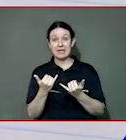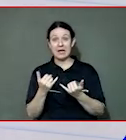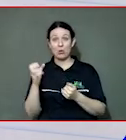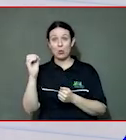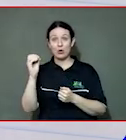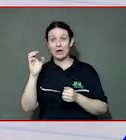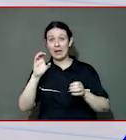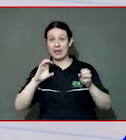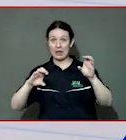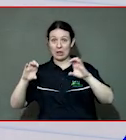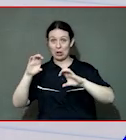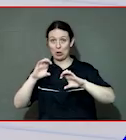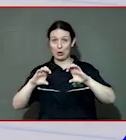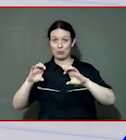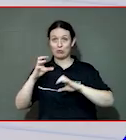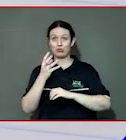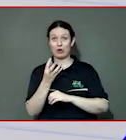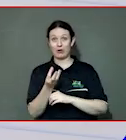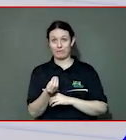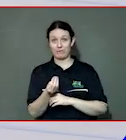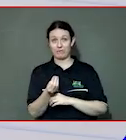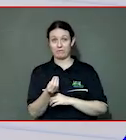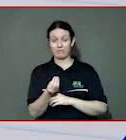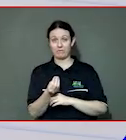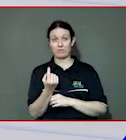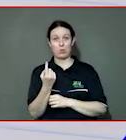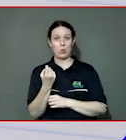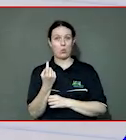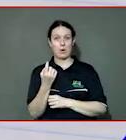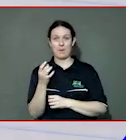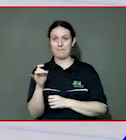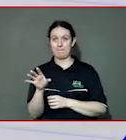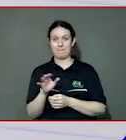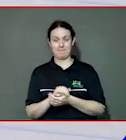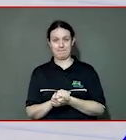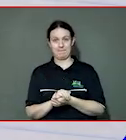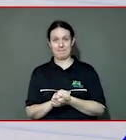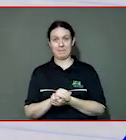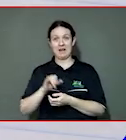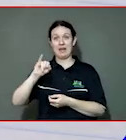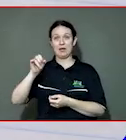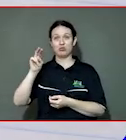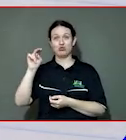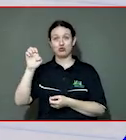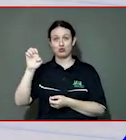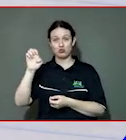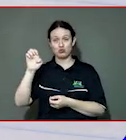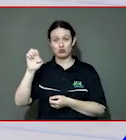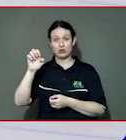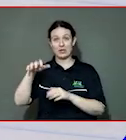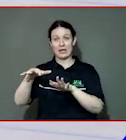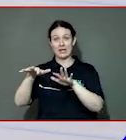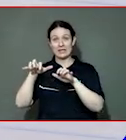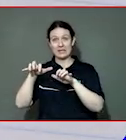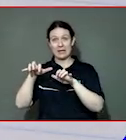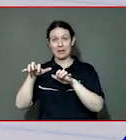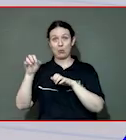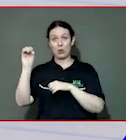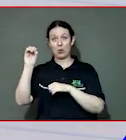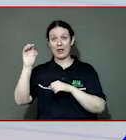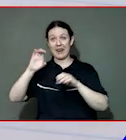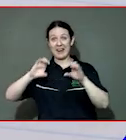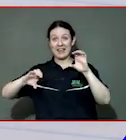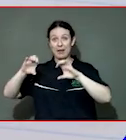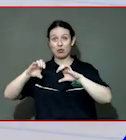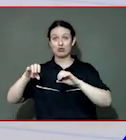organic chemistry. So we can only ask organic chemistry. When you get to June, organic chemistry counts half of